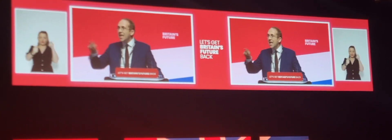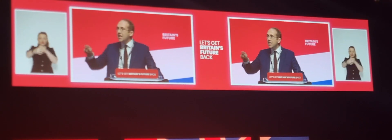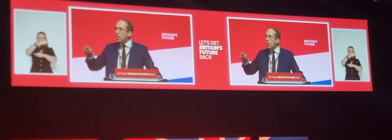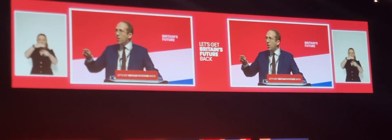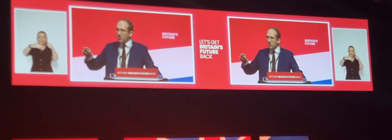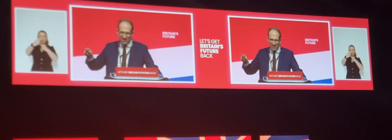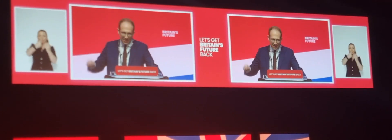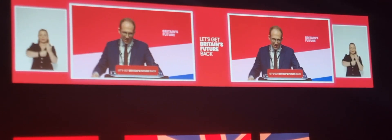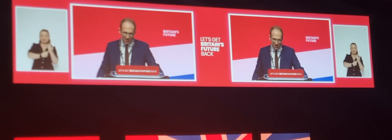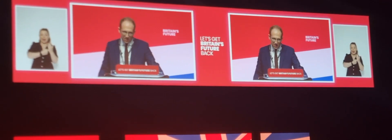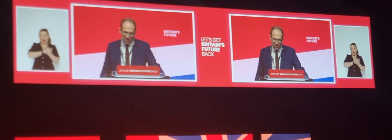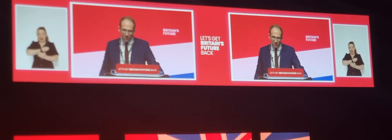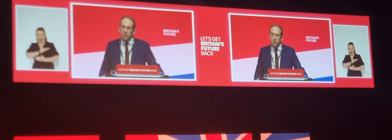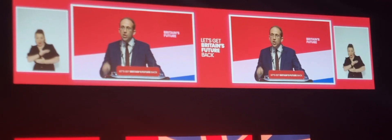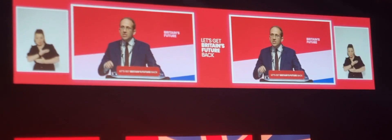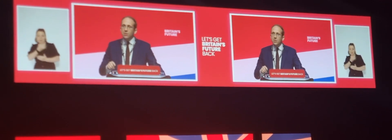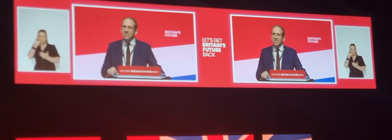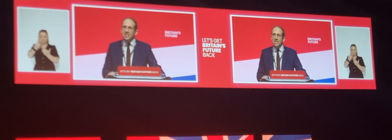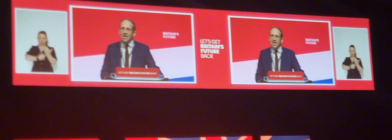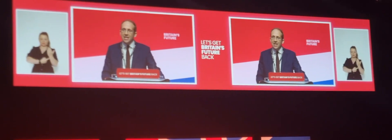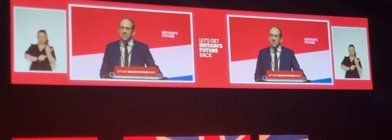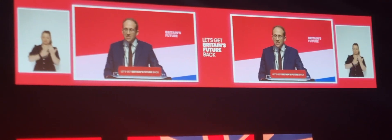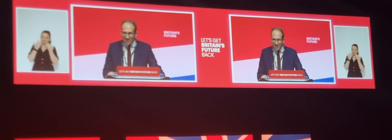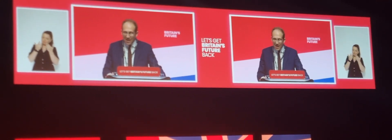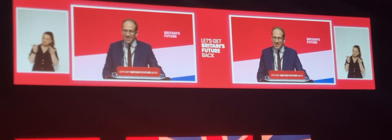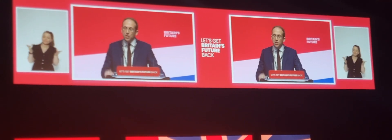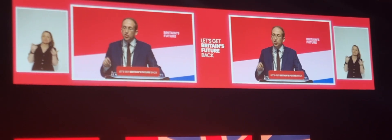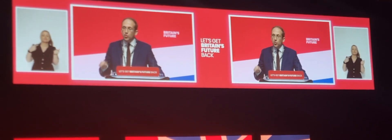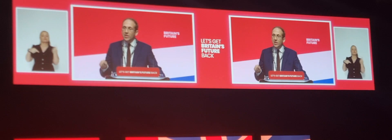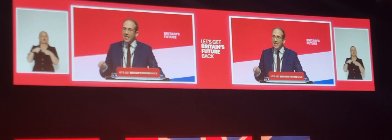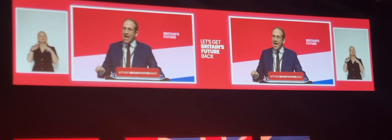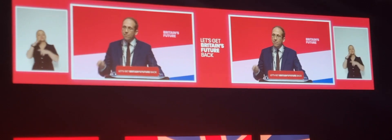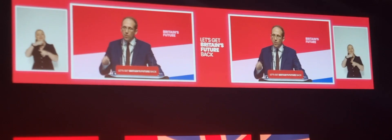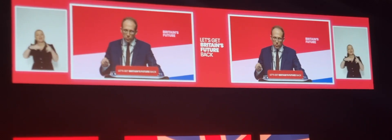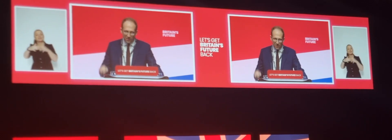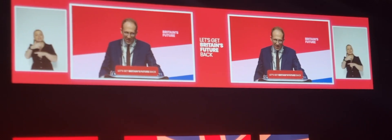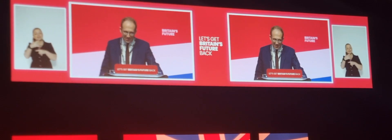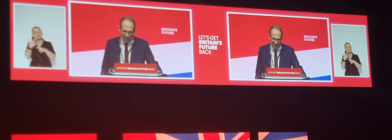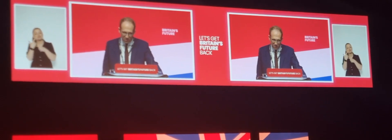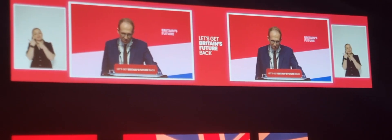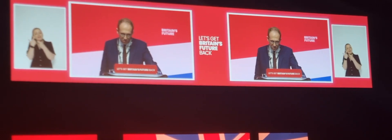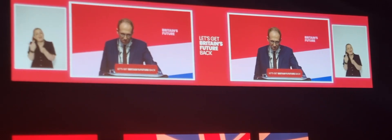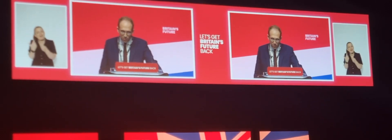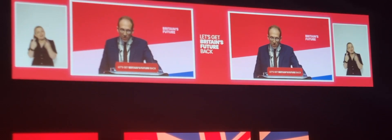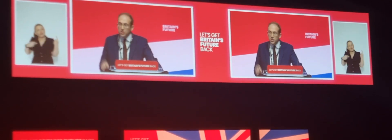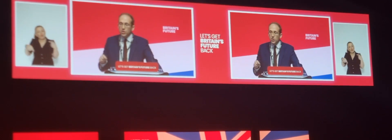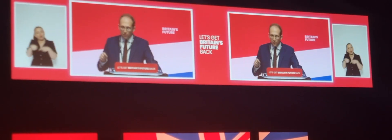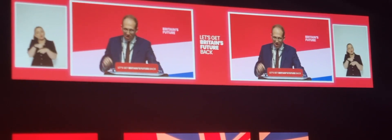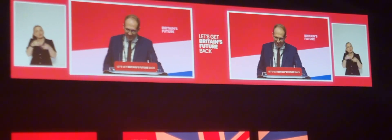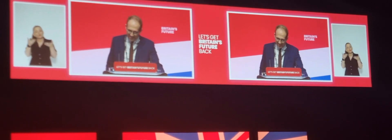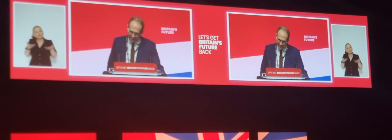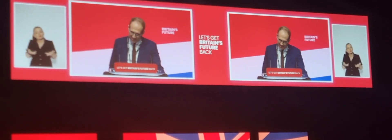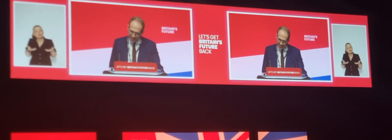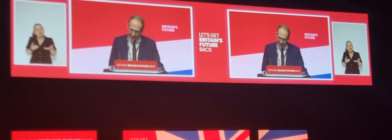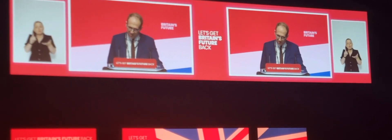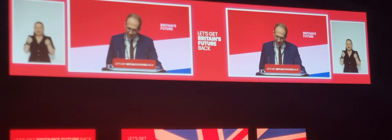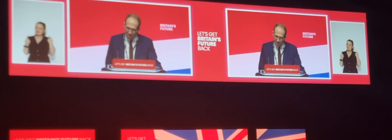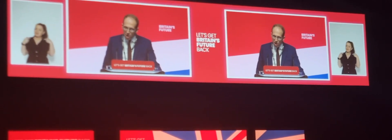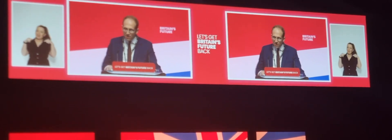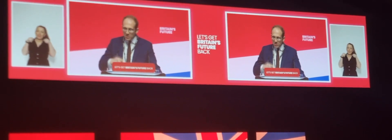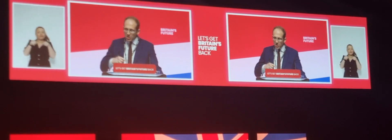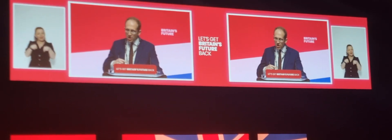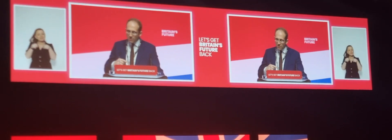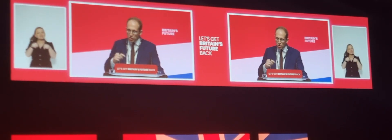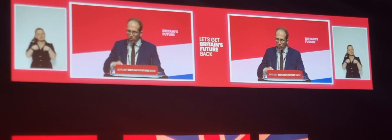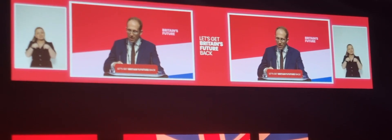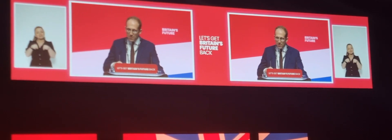a labour policy that shows how a society can truly care for those within it. But it's under threat.